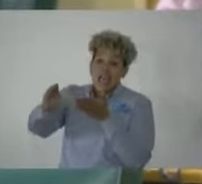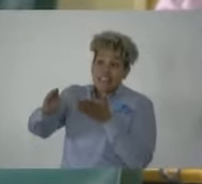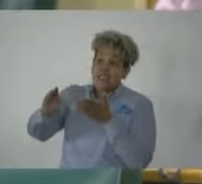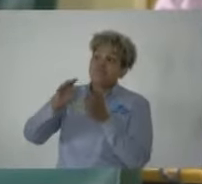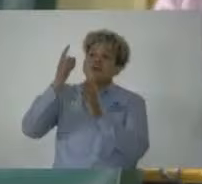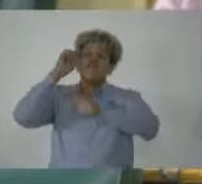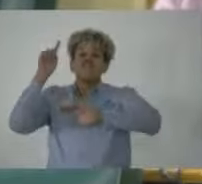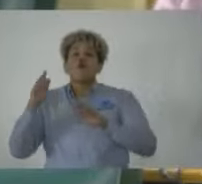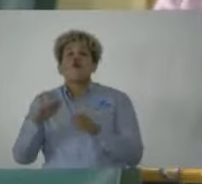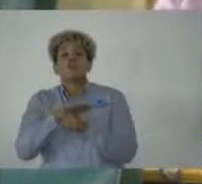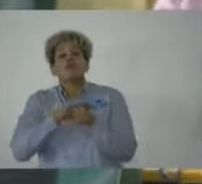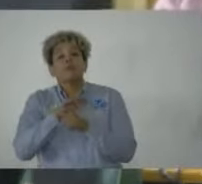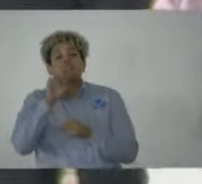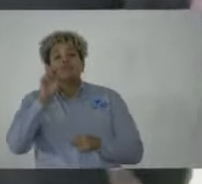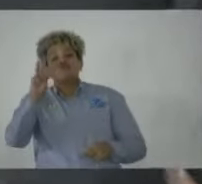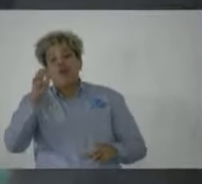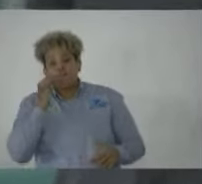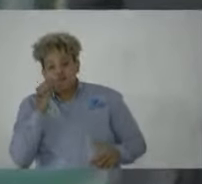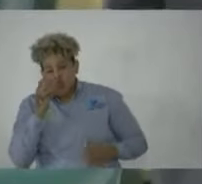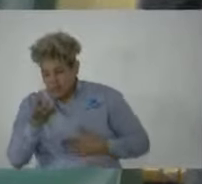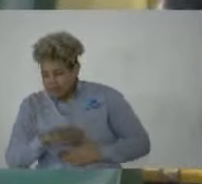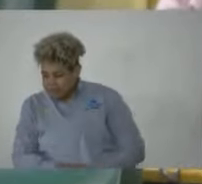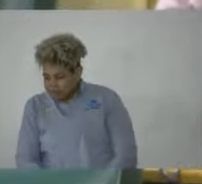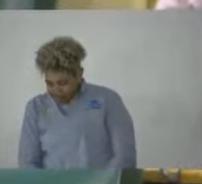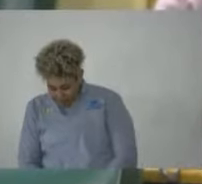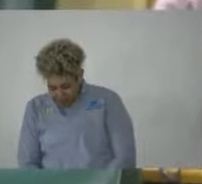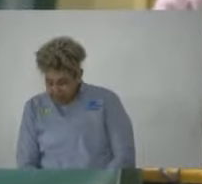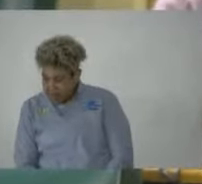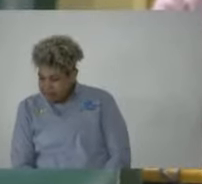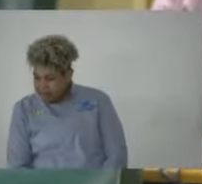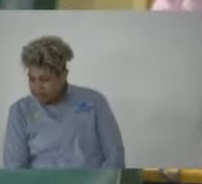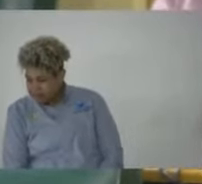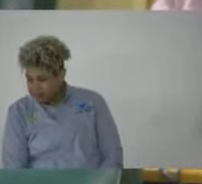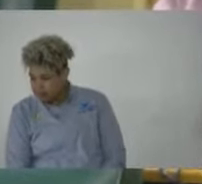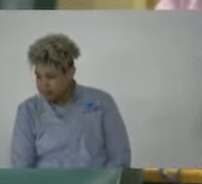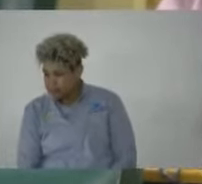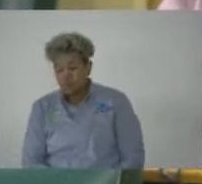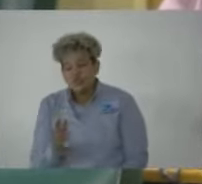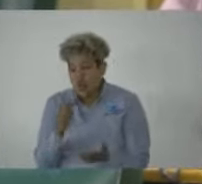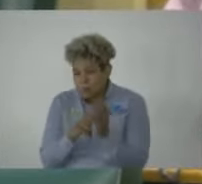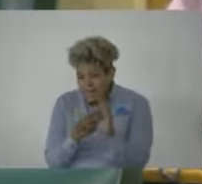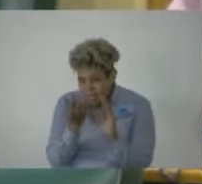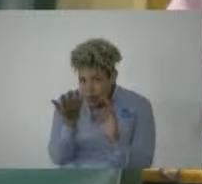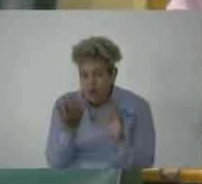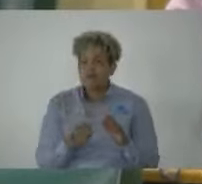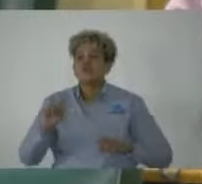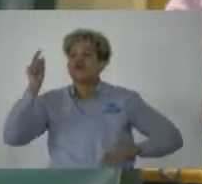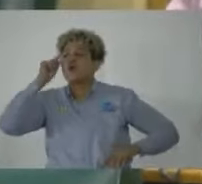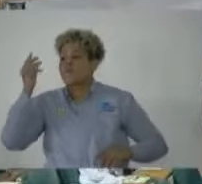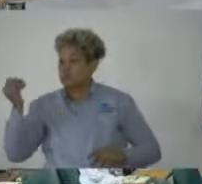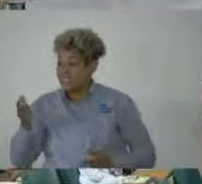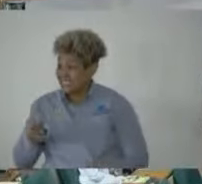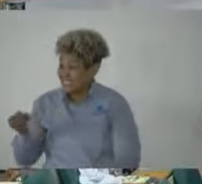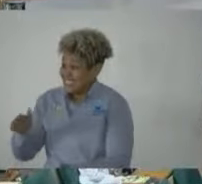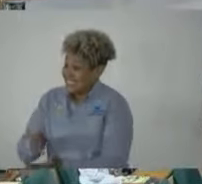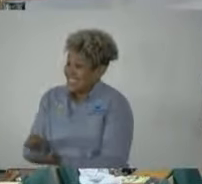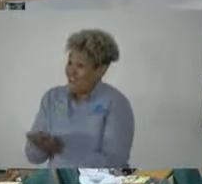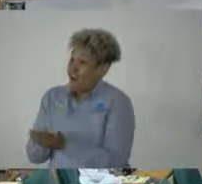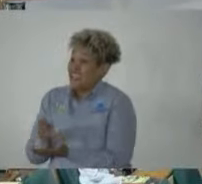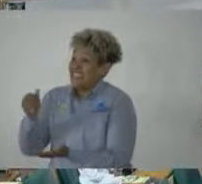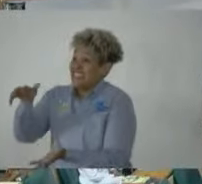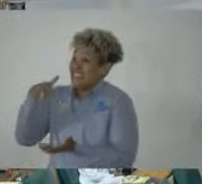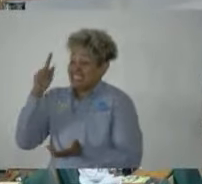for domestic raw foods. You understand what happened? So what happened is the government needed to raise revenues in